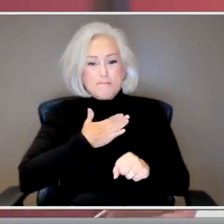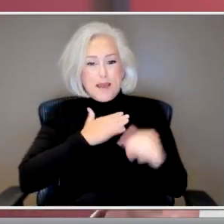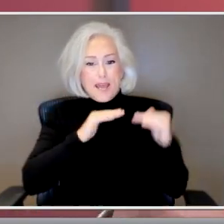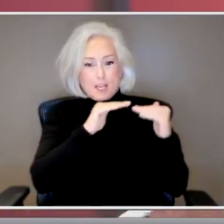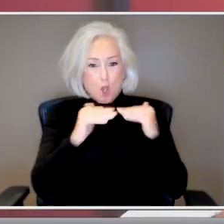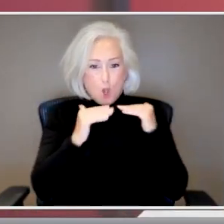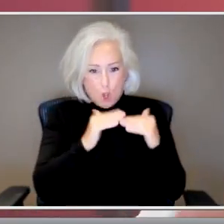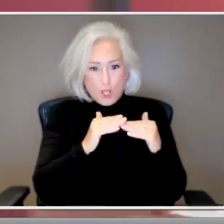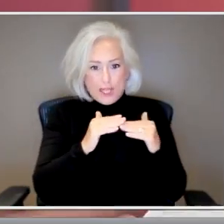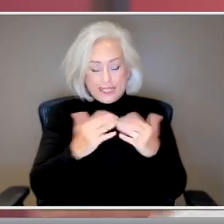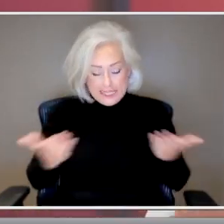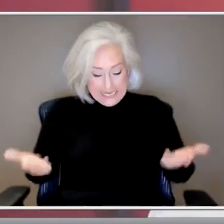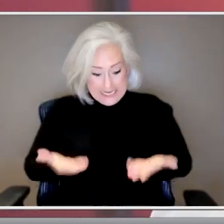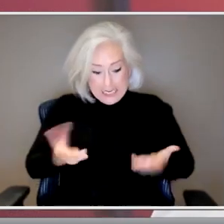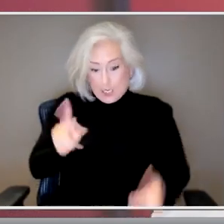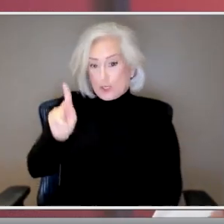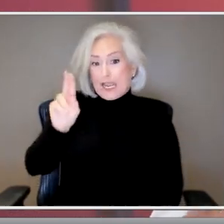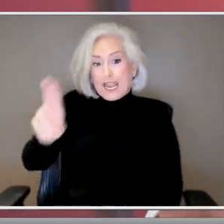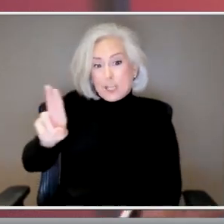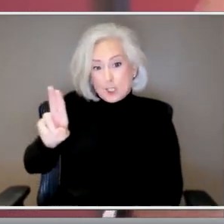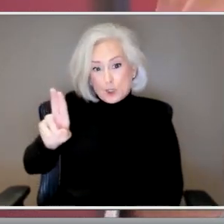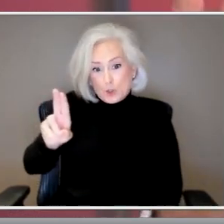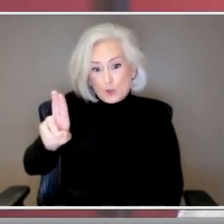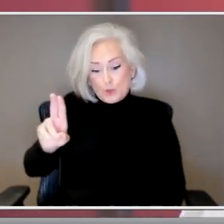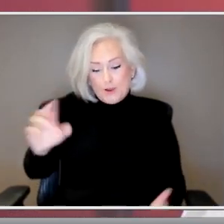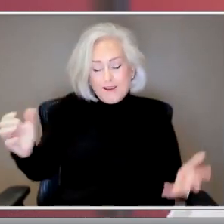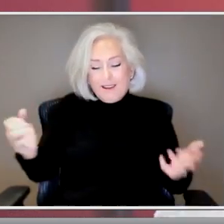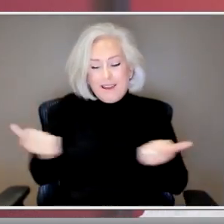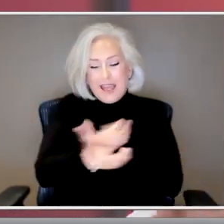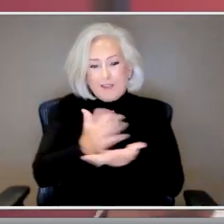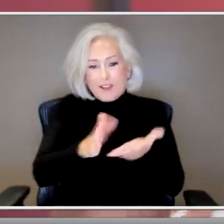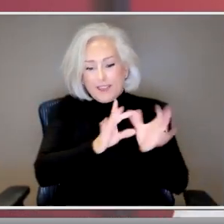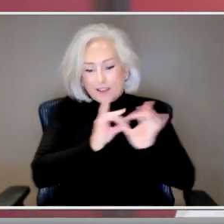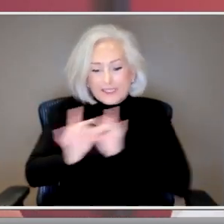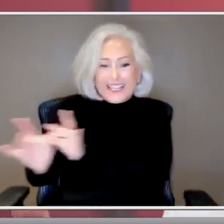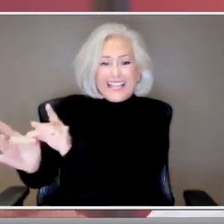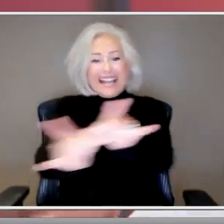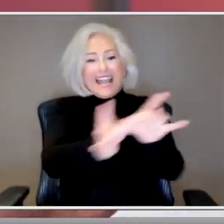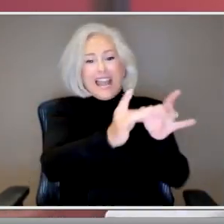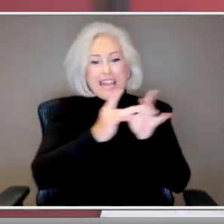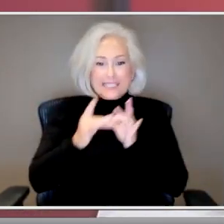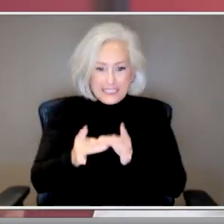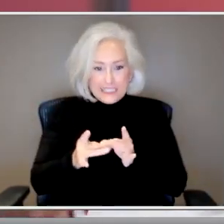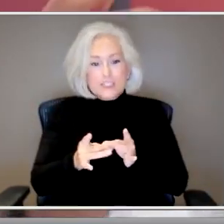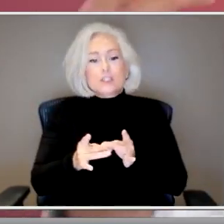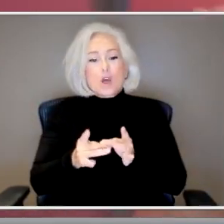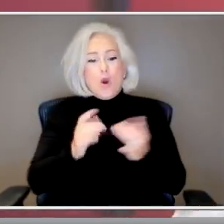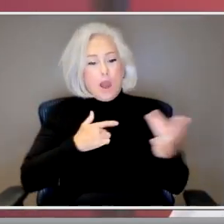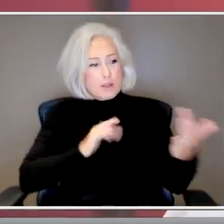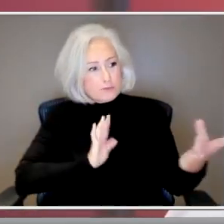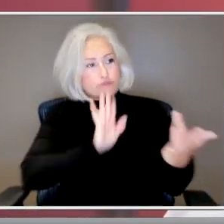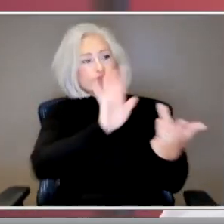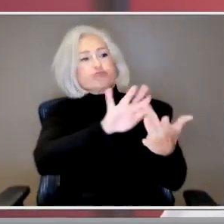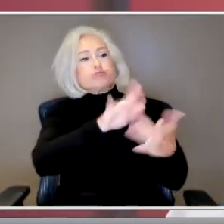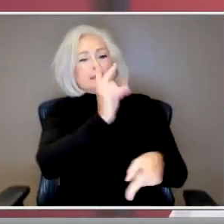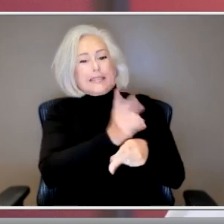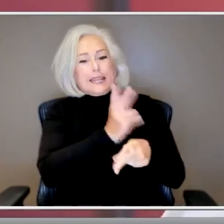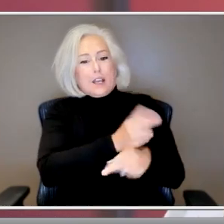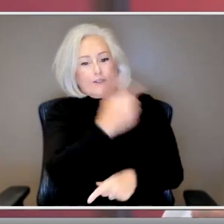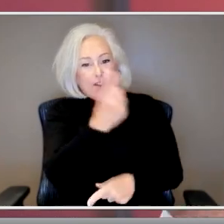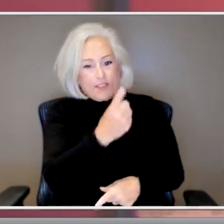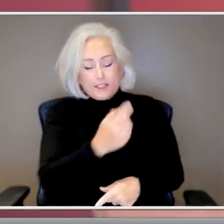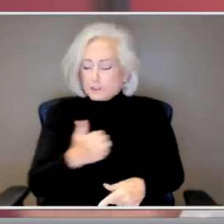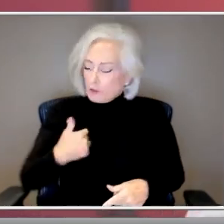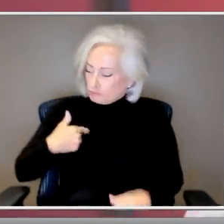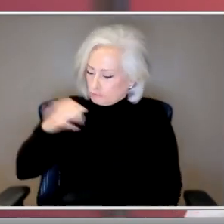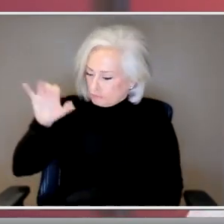KU, we're all interconnected. So okay, I need this to be done. Can we take care of it? One of my colleagues told me, yes, we took care of